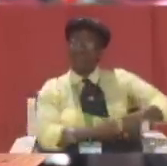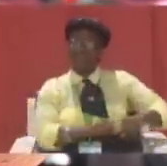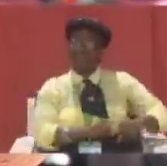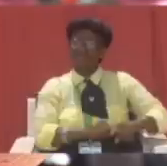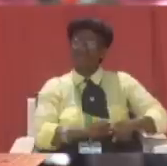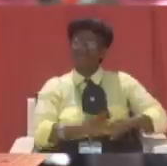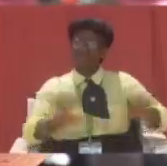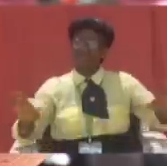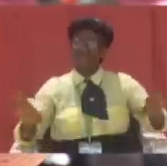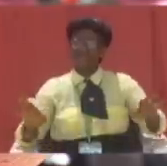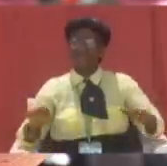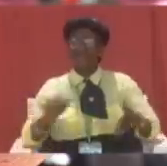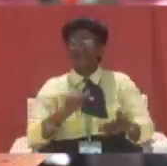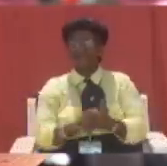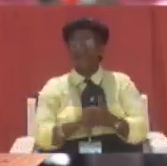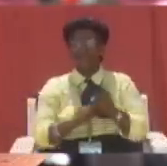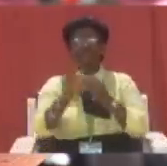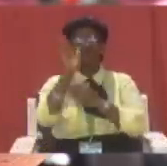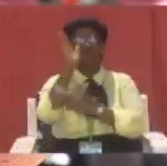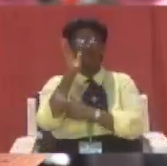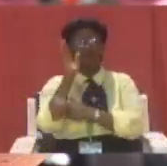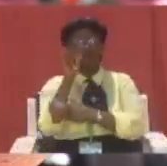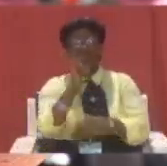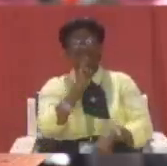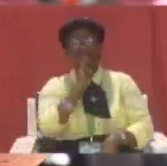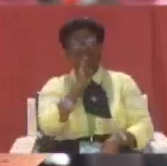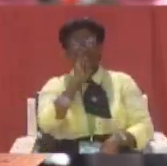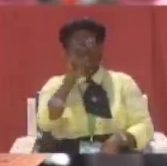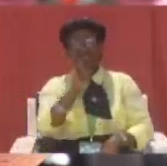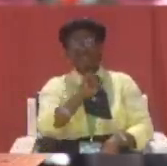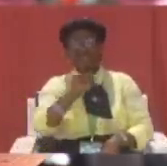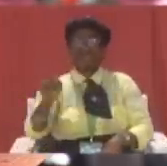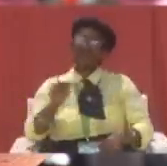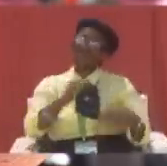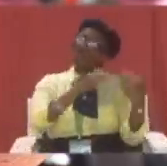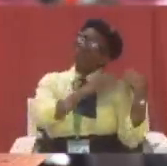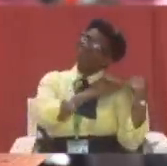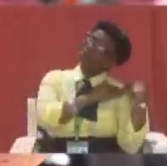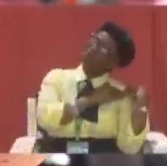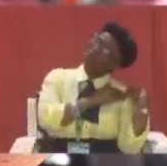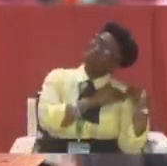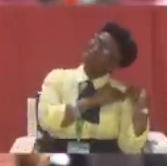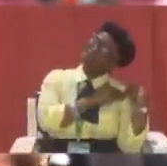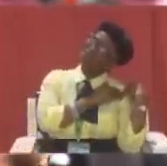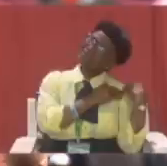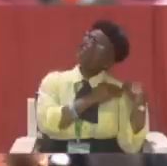that God is a burden bearer,